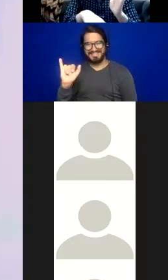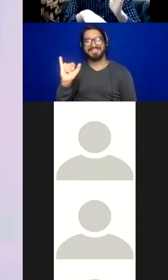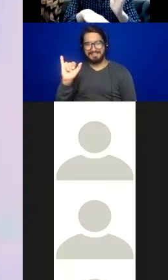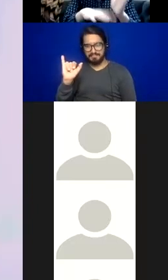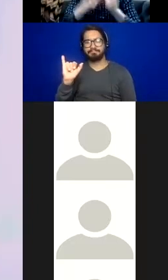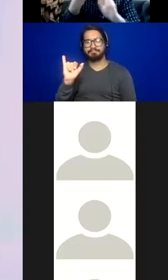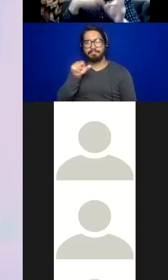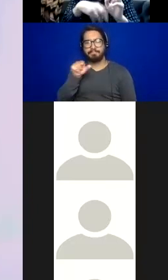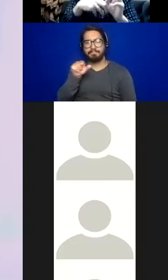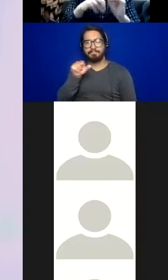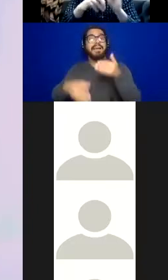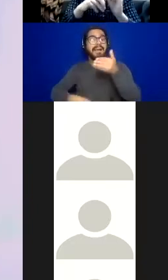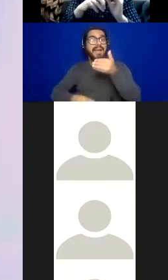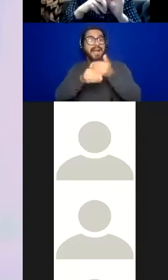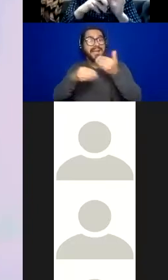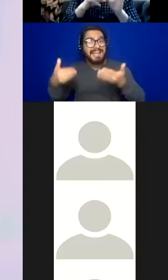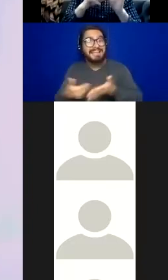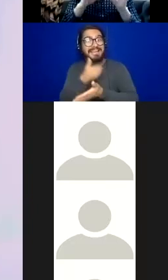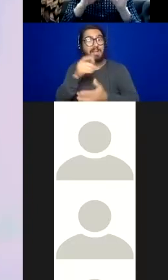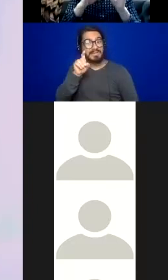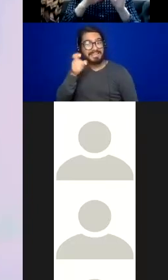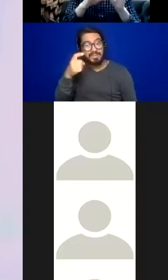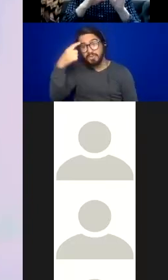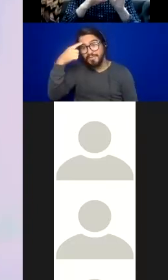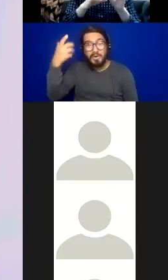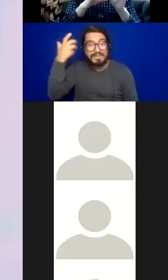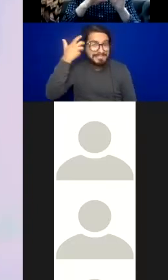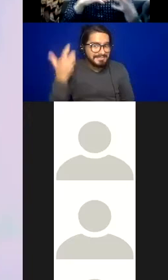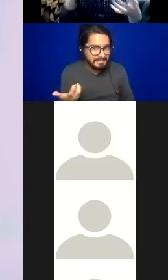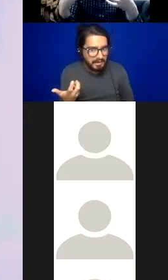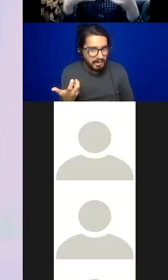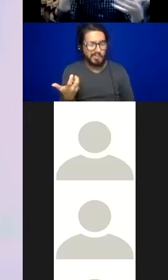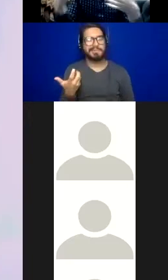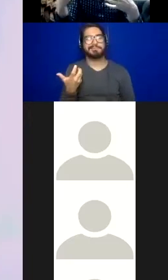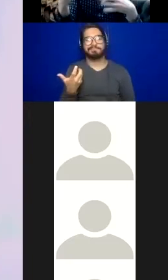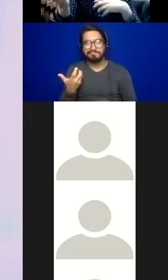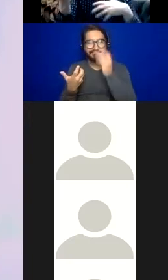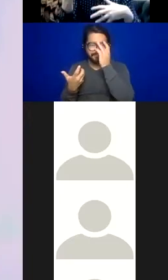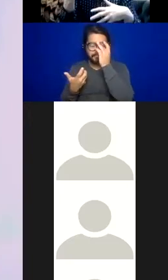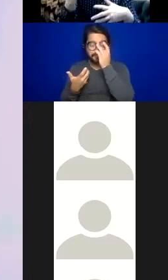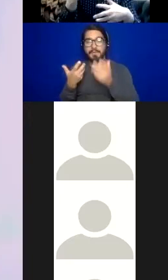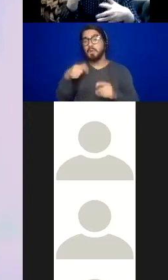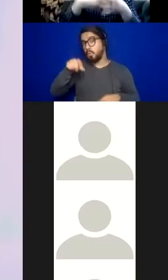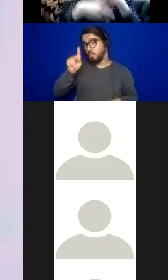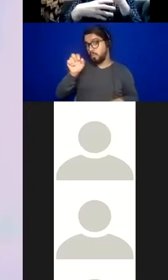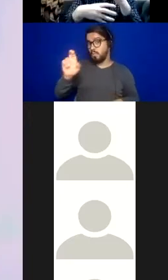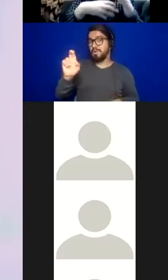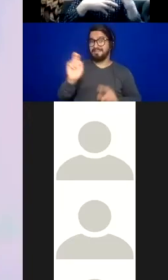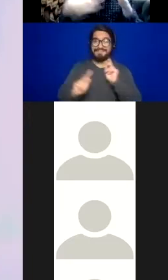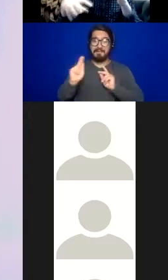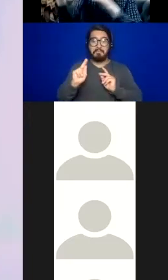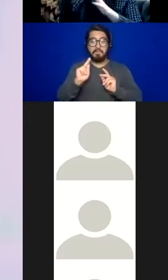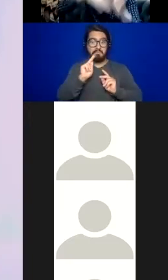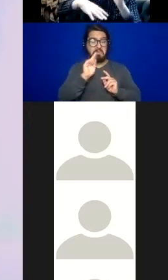basically drag queens, like for yeah, for queer folks who cross-dress